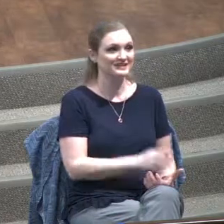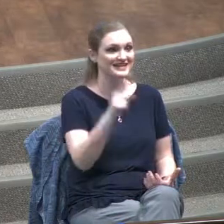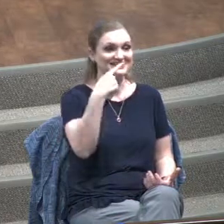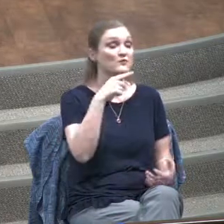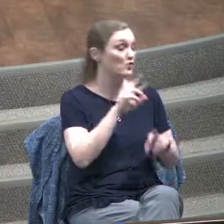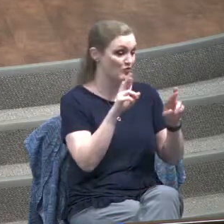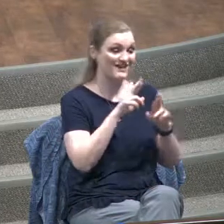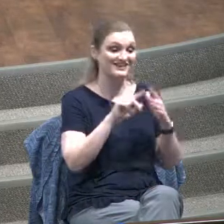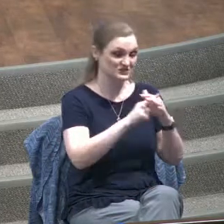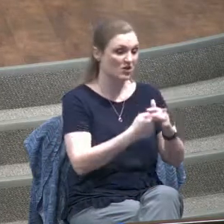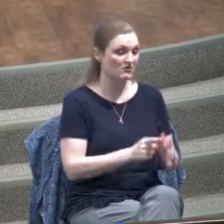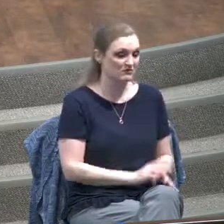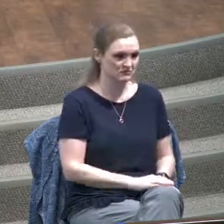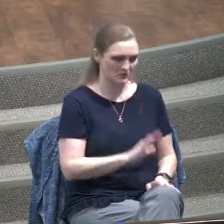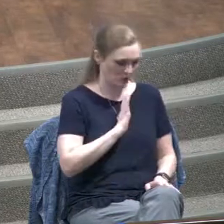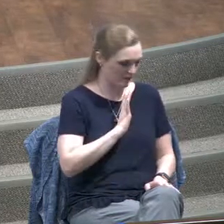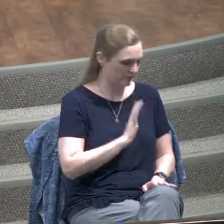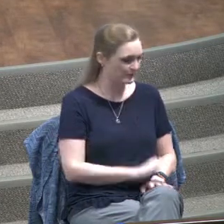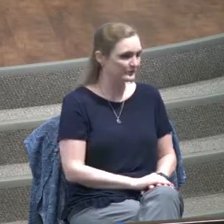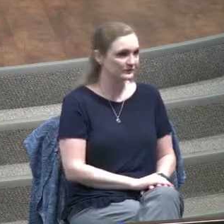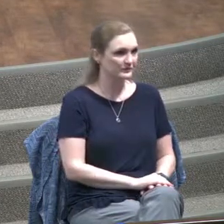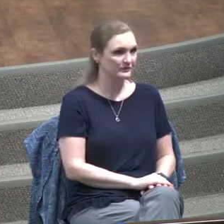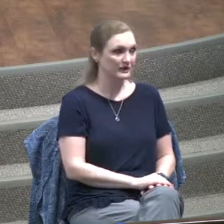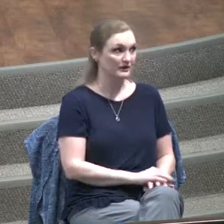Ready to start?